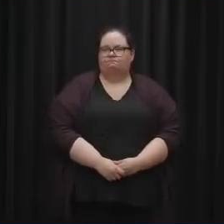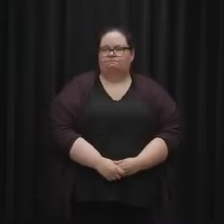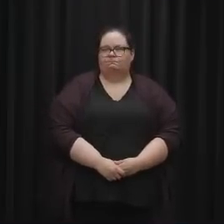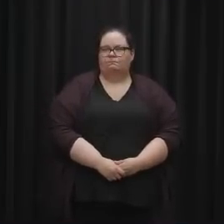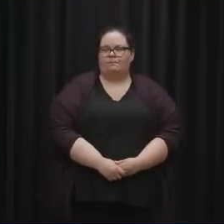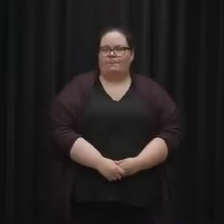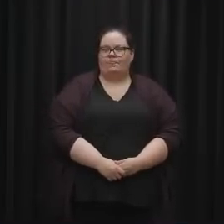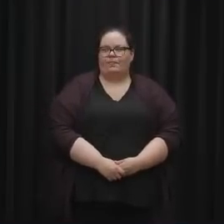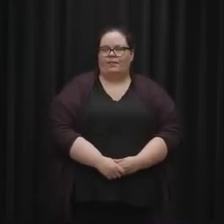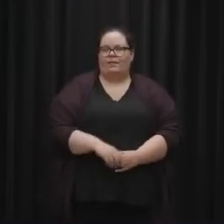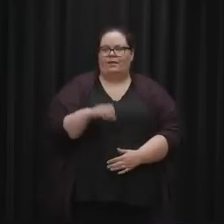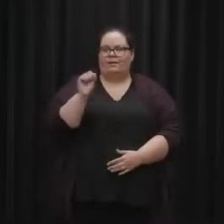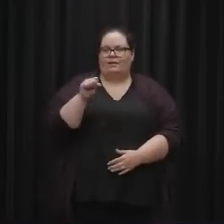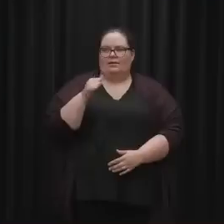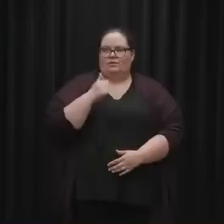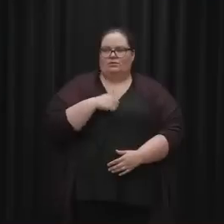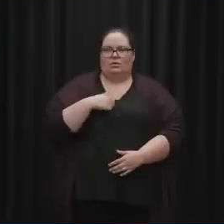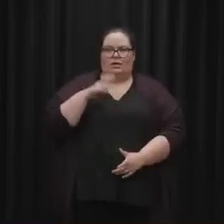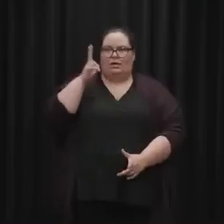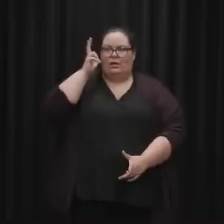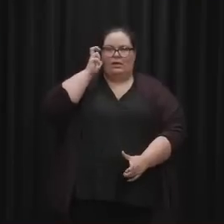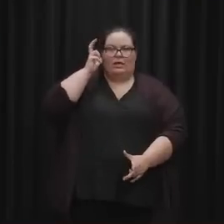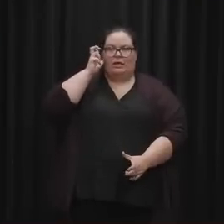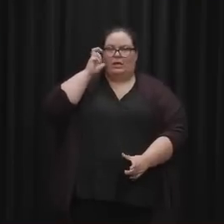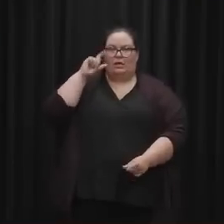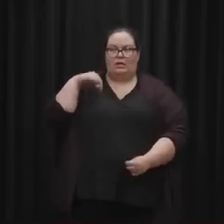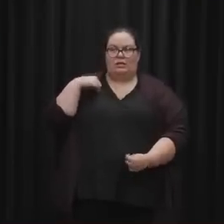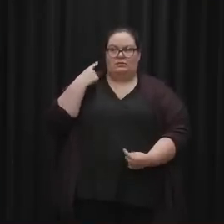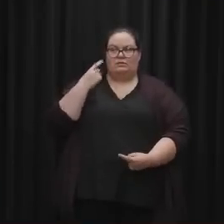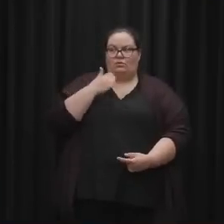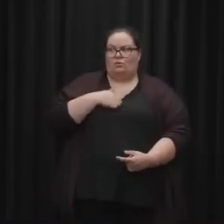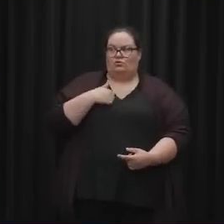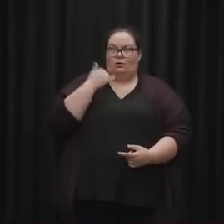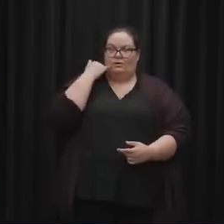Yes. Hello, sorry, I haven't been able to hear it off clearly, so I